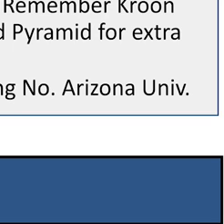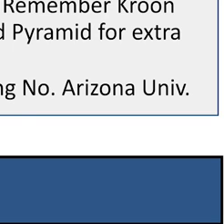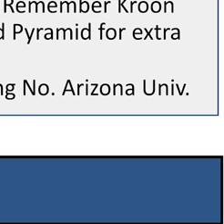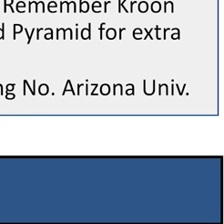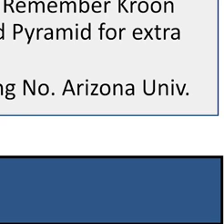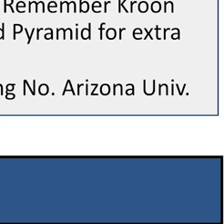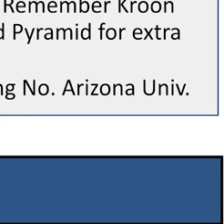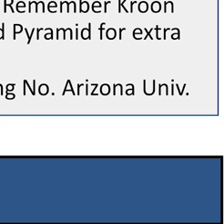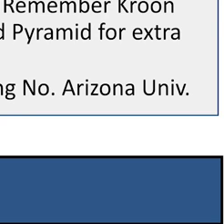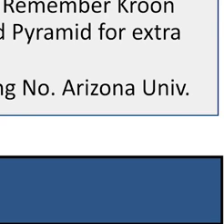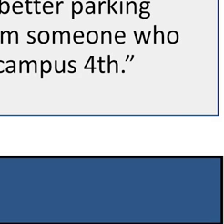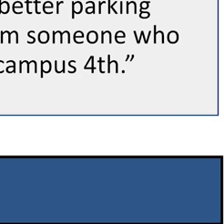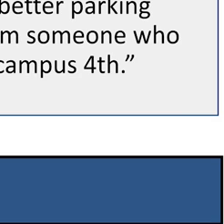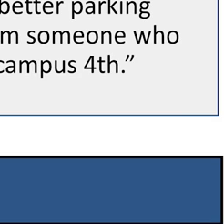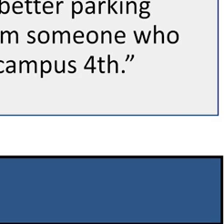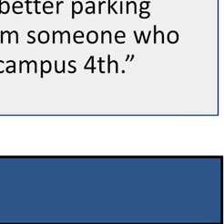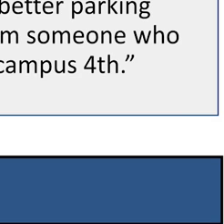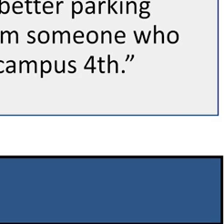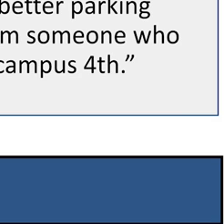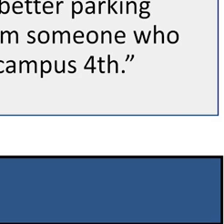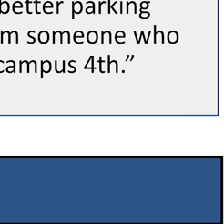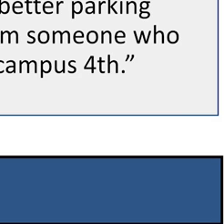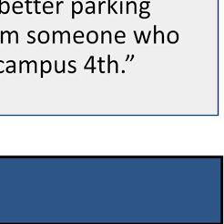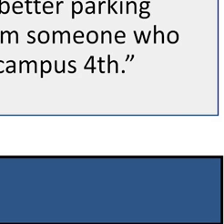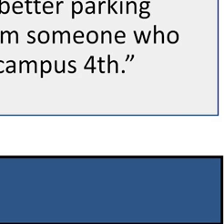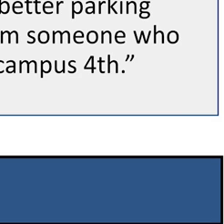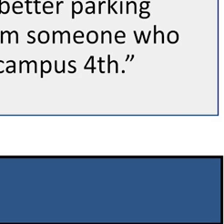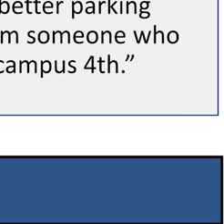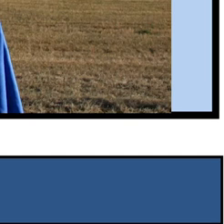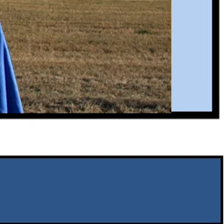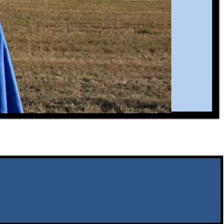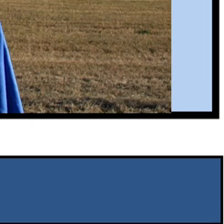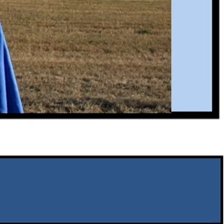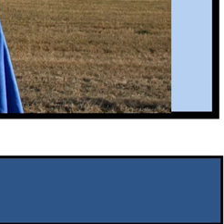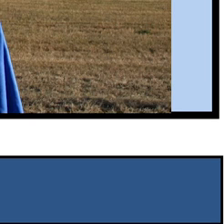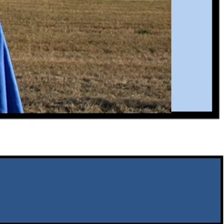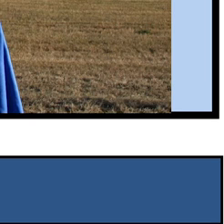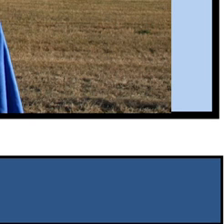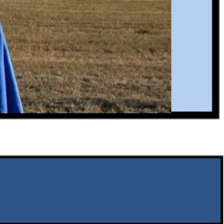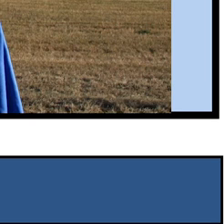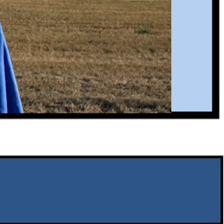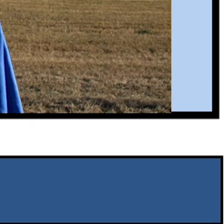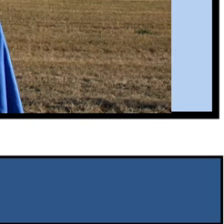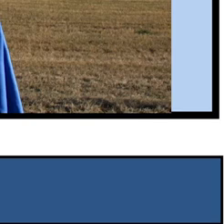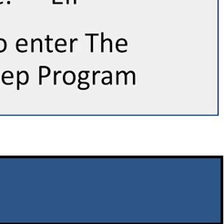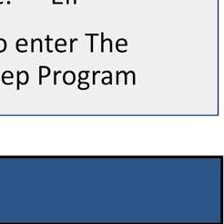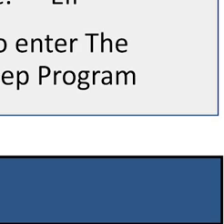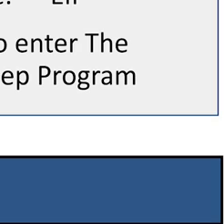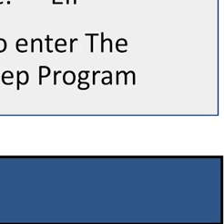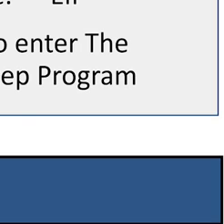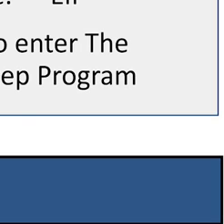Bailey. Kai H. Taylor. Levi David Kirby.